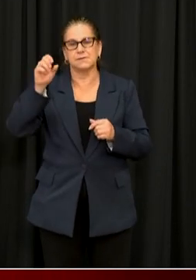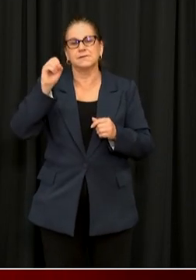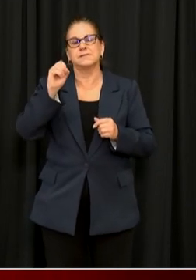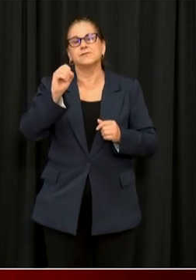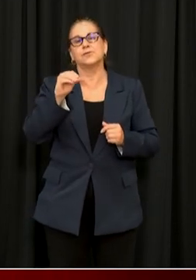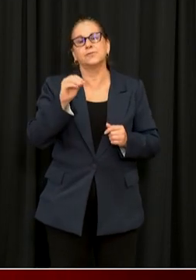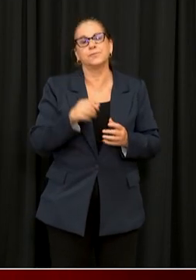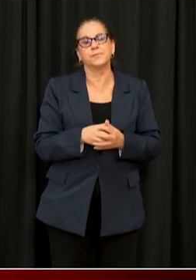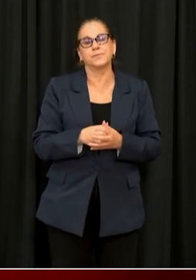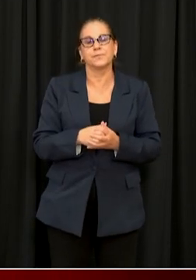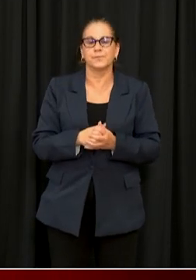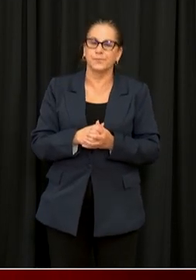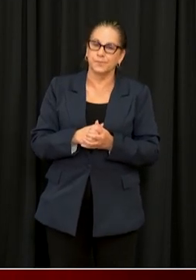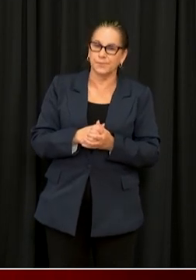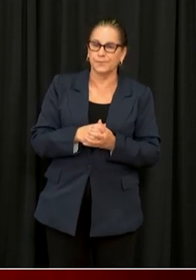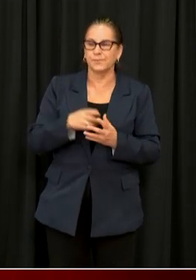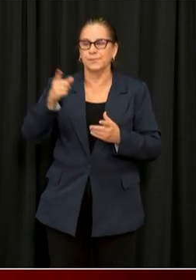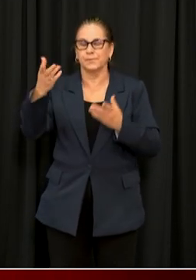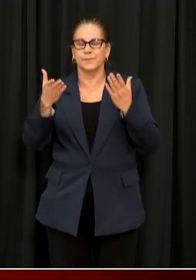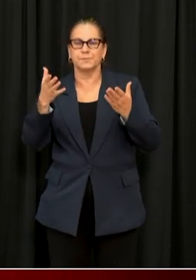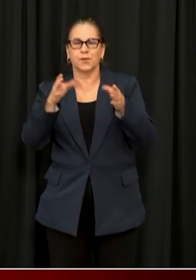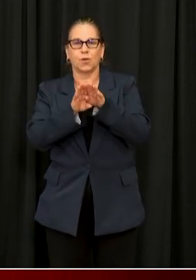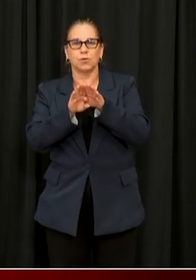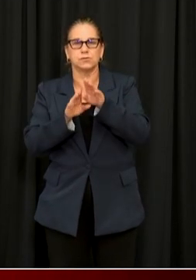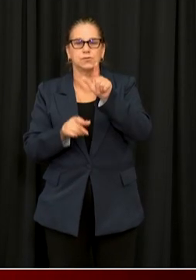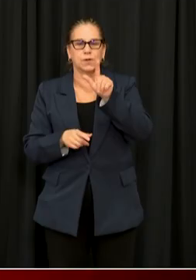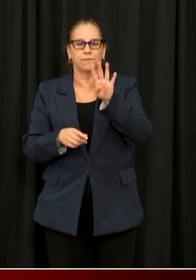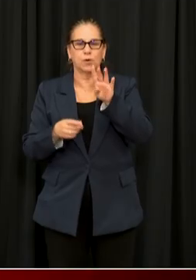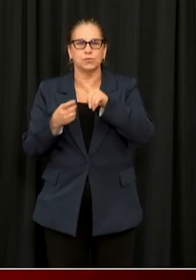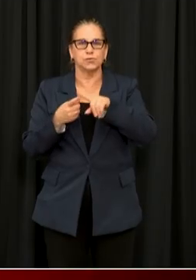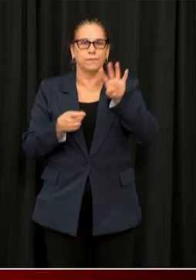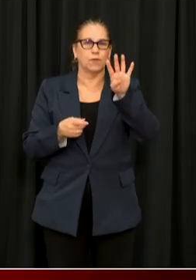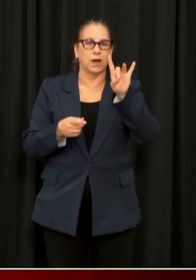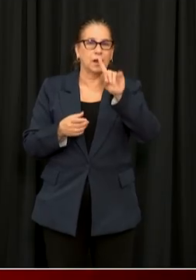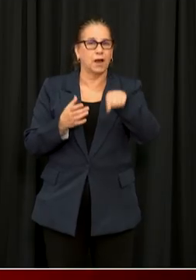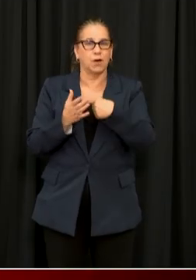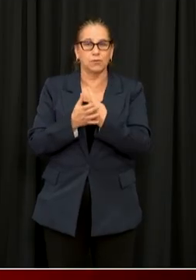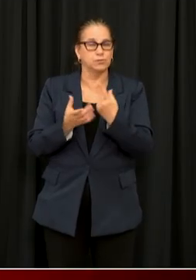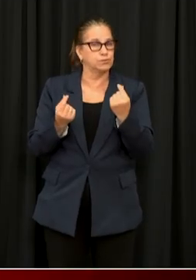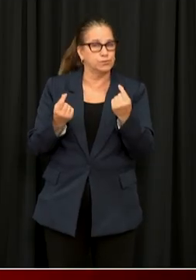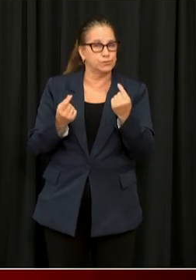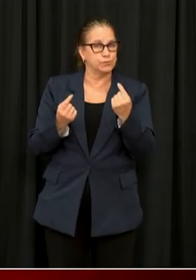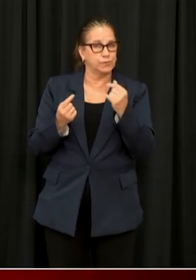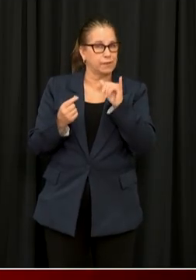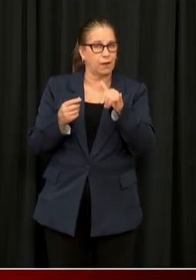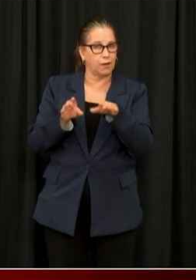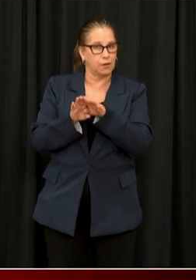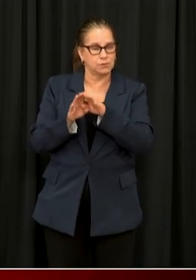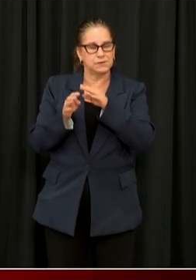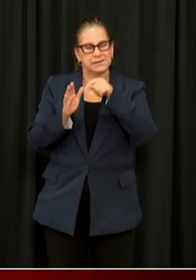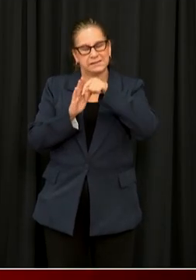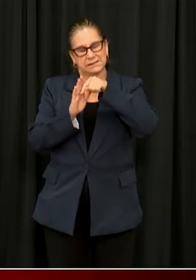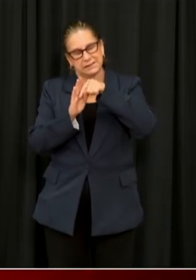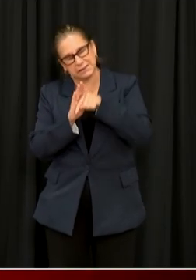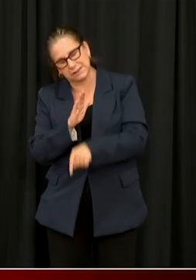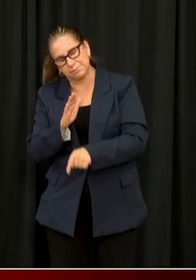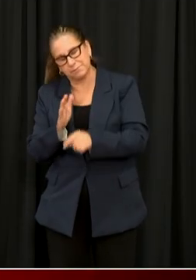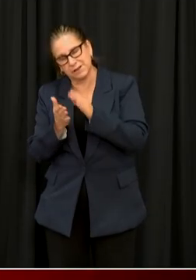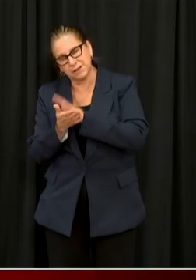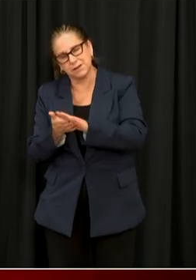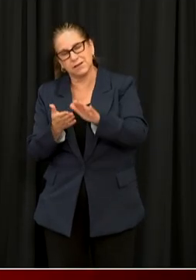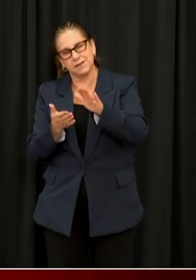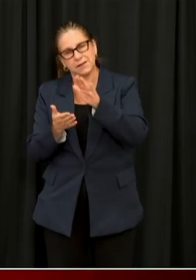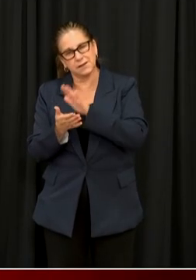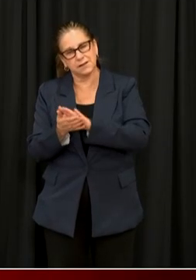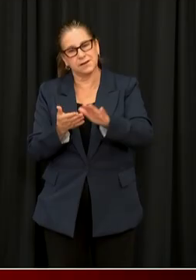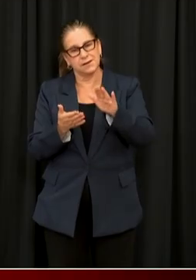deep cleaning, or needs to take action to assist us in notifying close contacts, that further action may